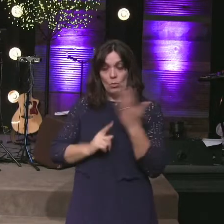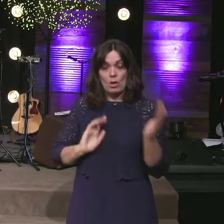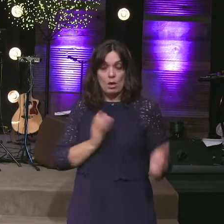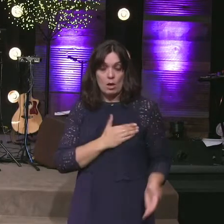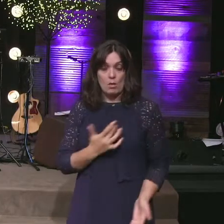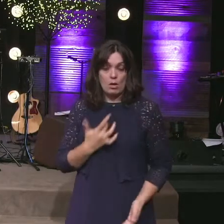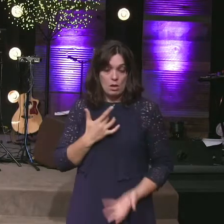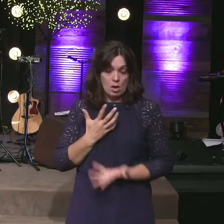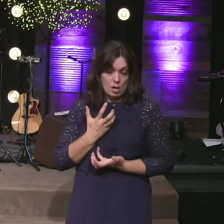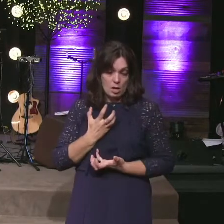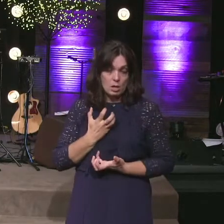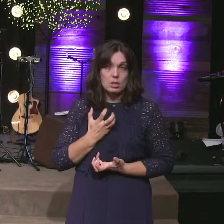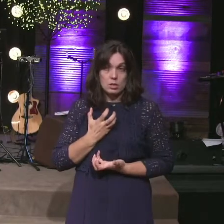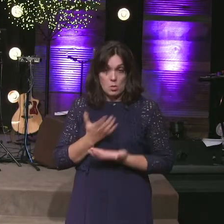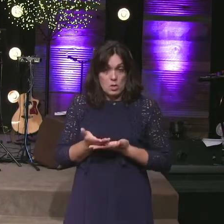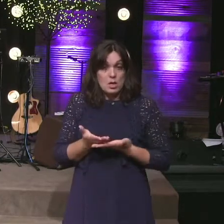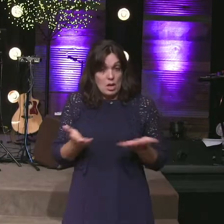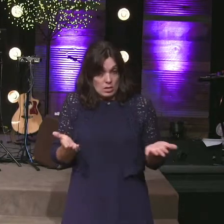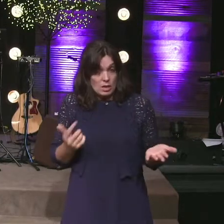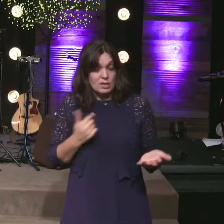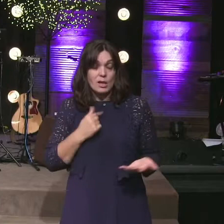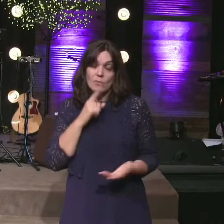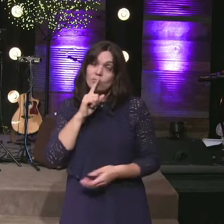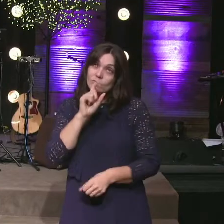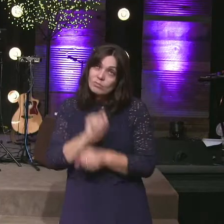were things that, yeah, I desired.